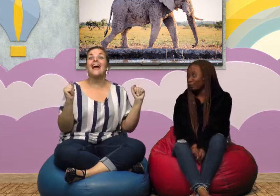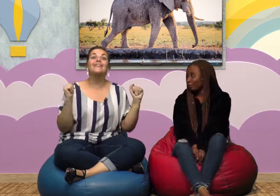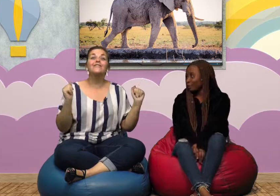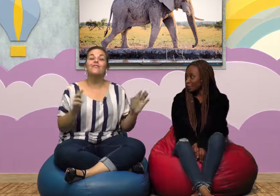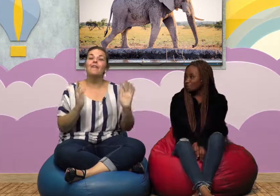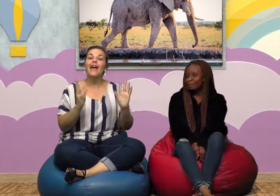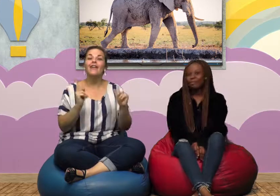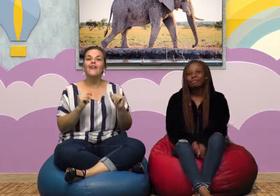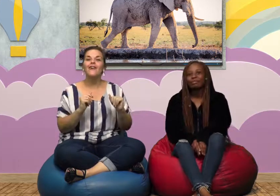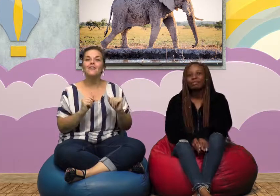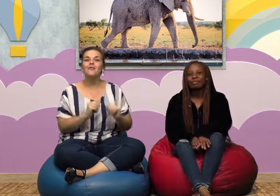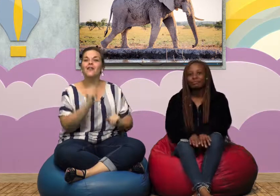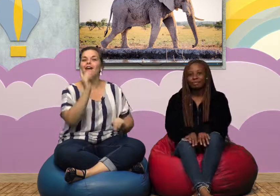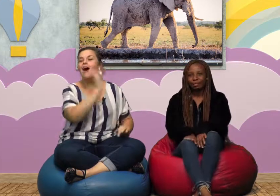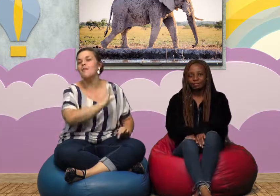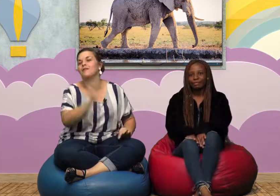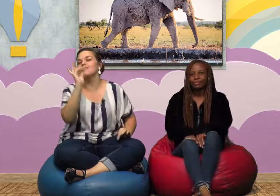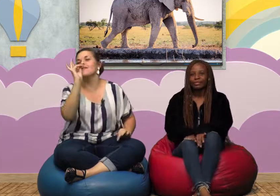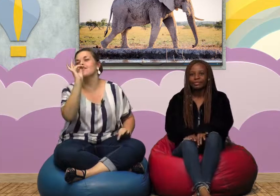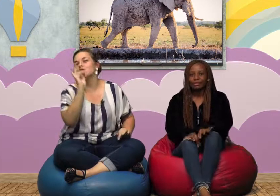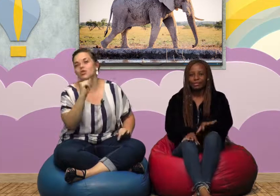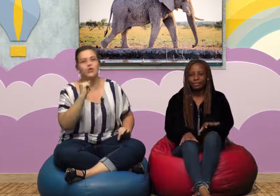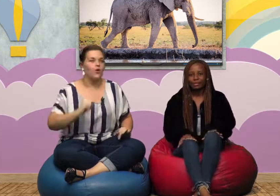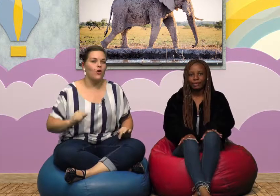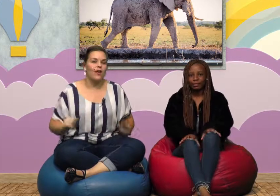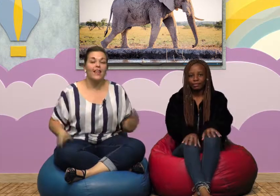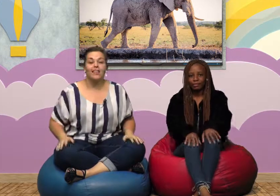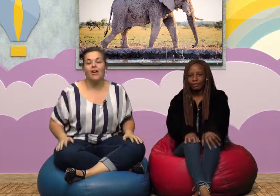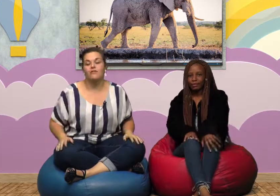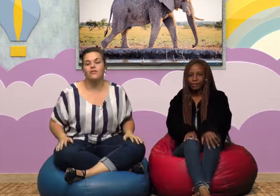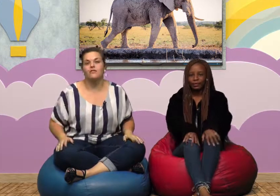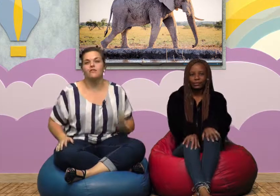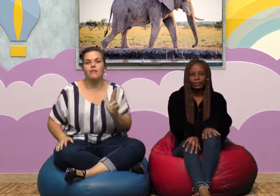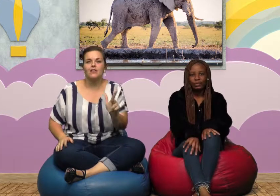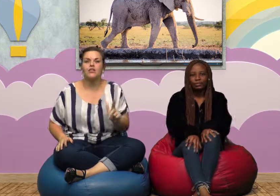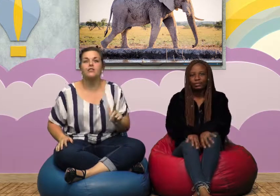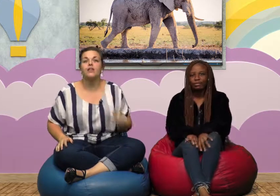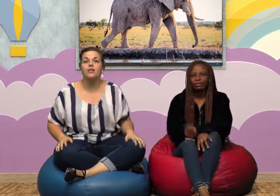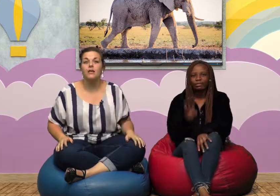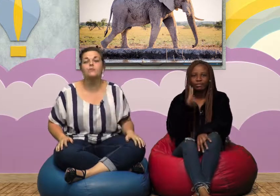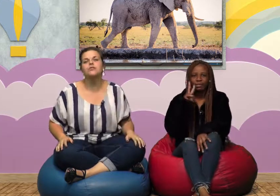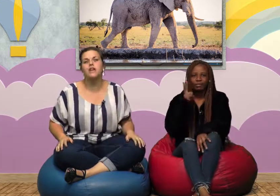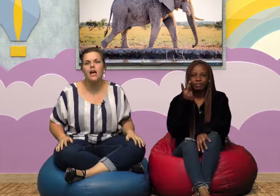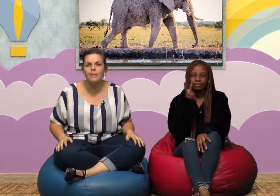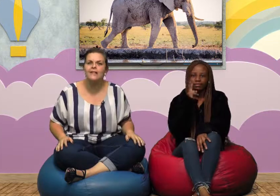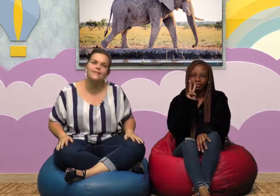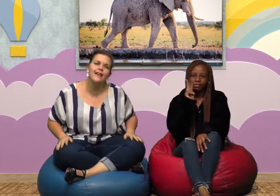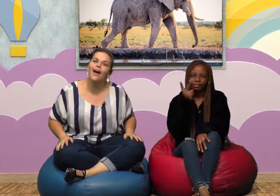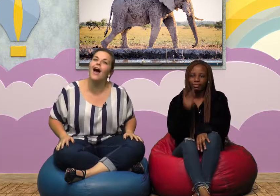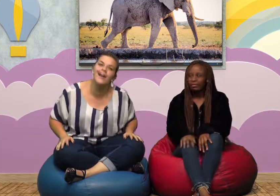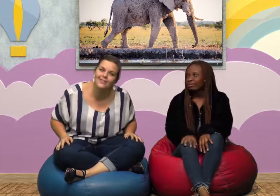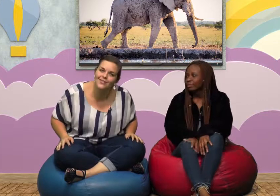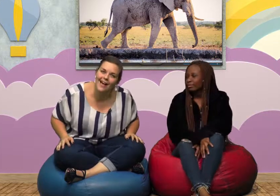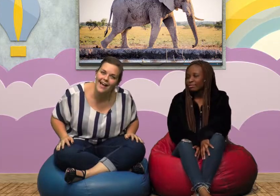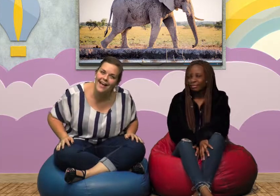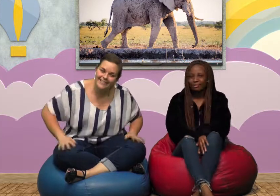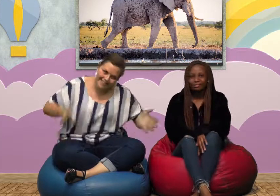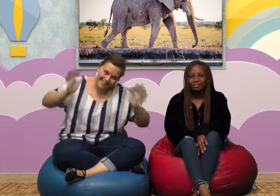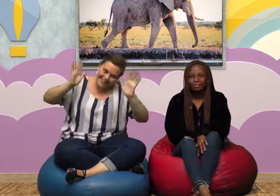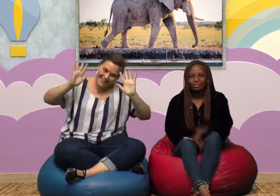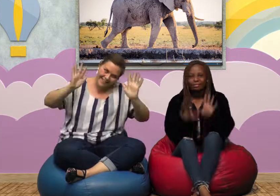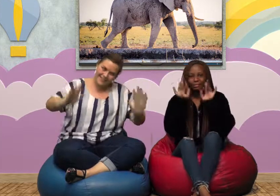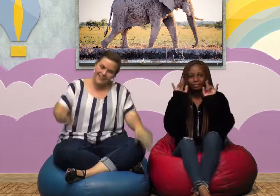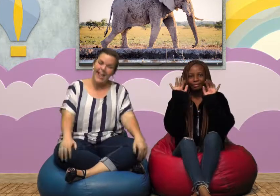shopping. That is from 8 o'clock in the morning up until 2 o'clock in the afternoon. So make sure you tell them to come and say hi to